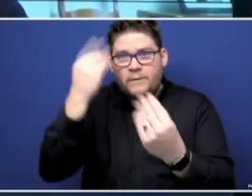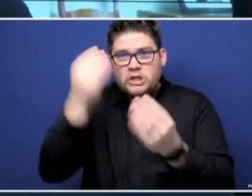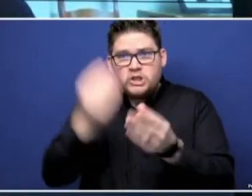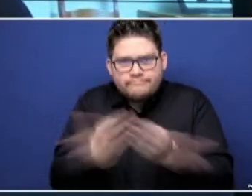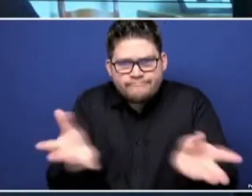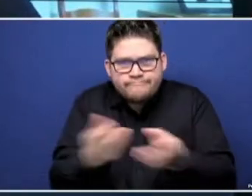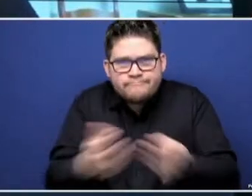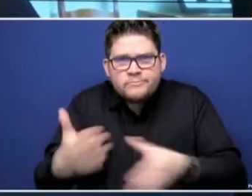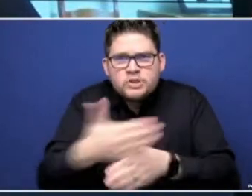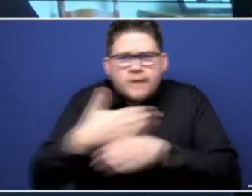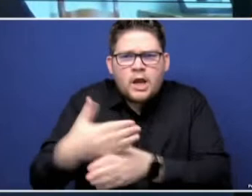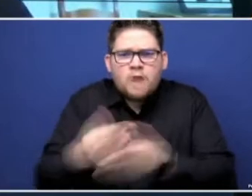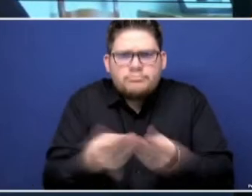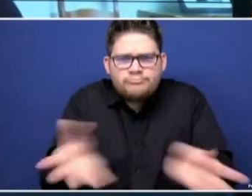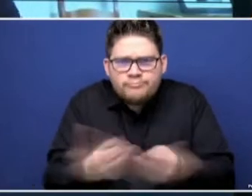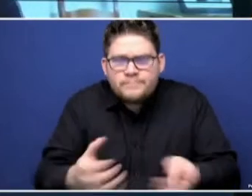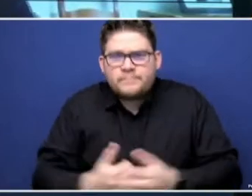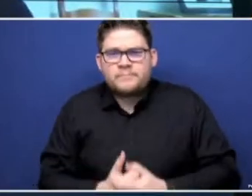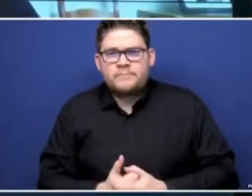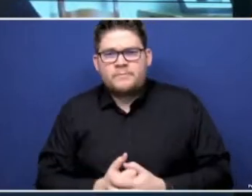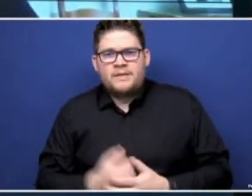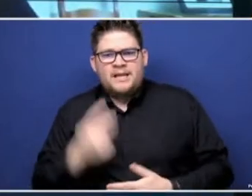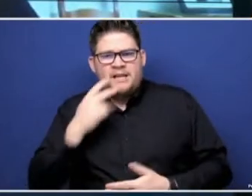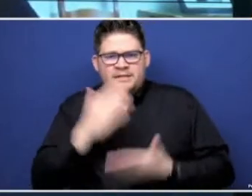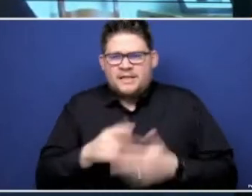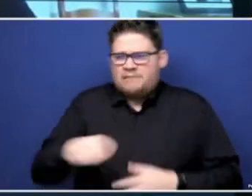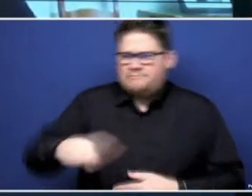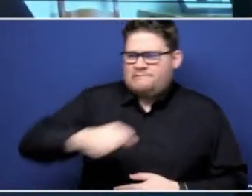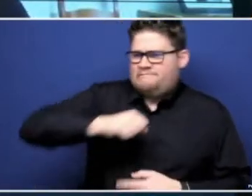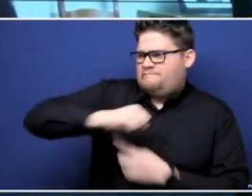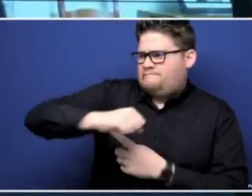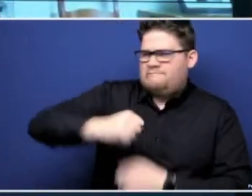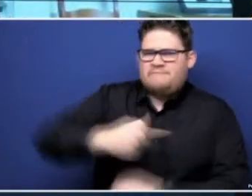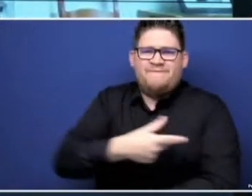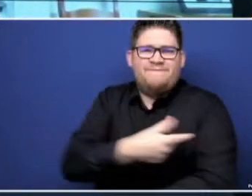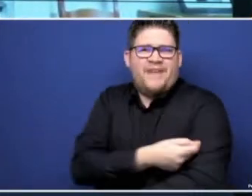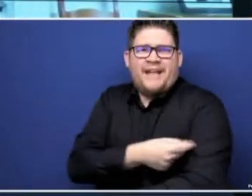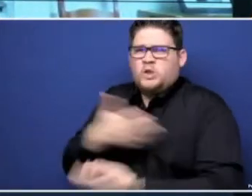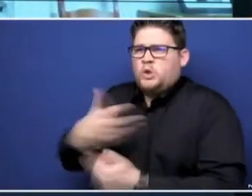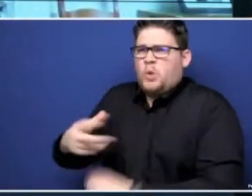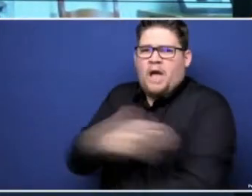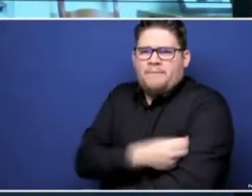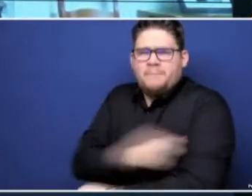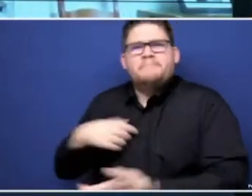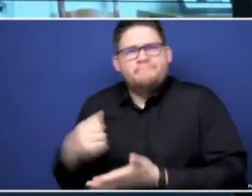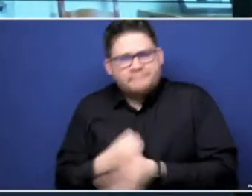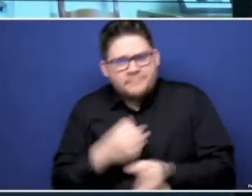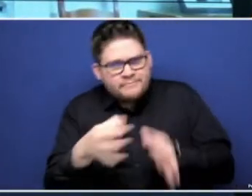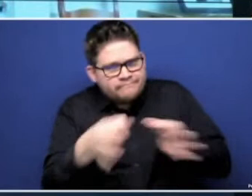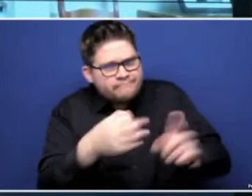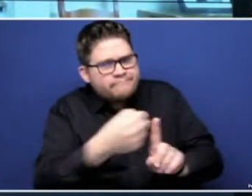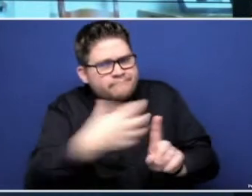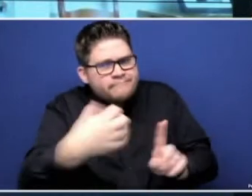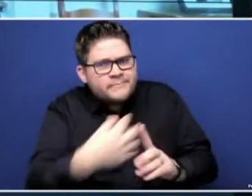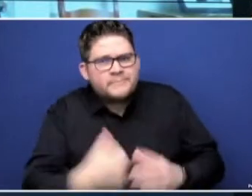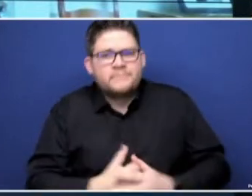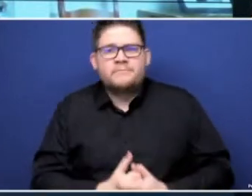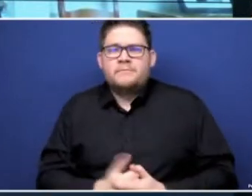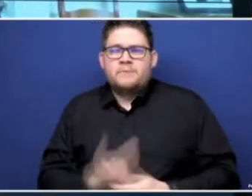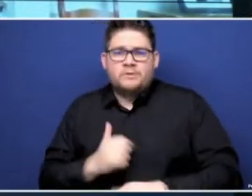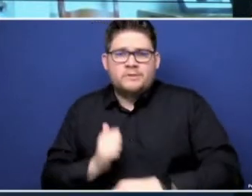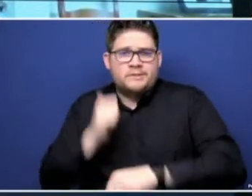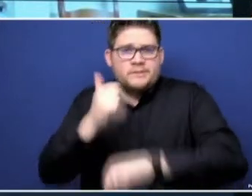in their normal jobs, and placing that in our clinics to welcome our public as they come forward to get